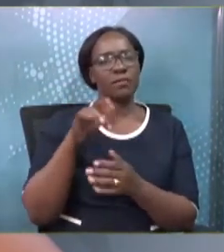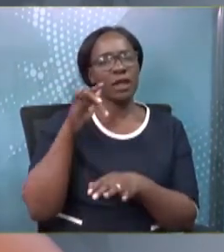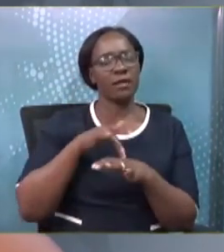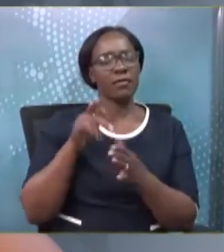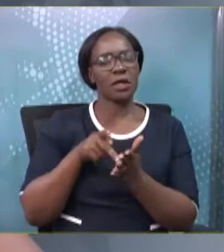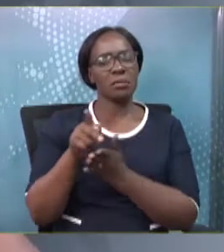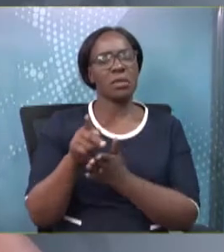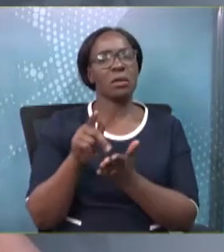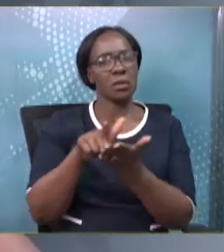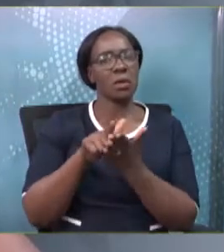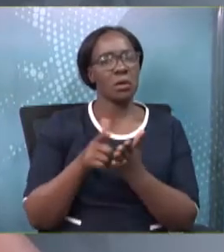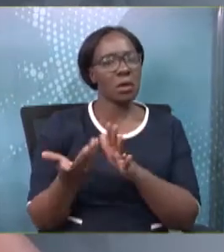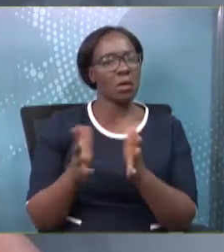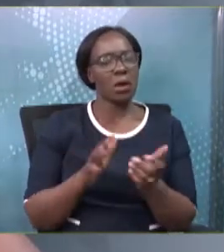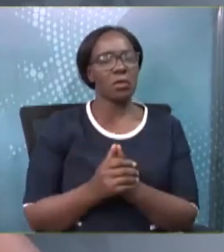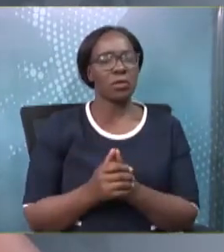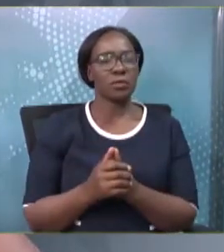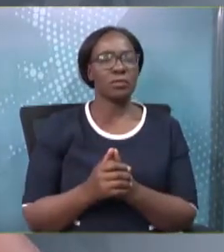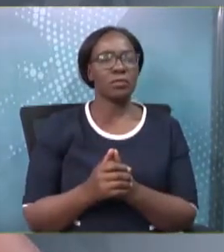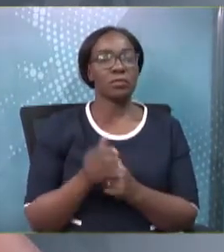of these loans? So